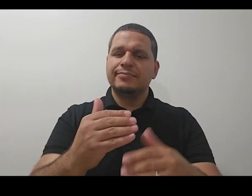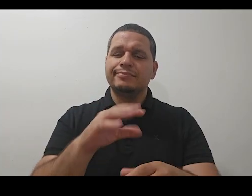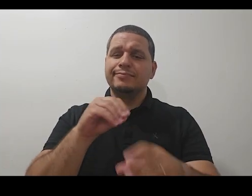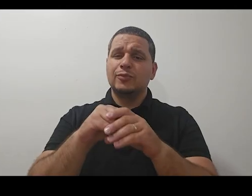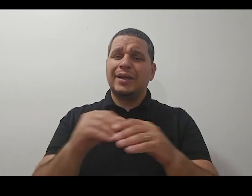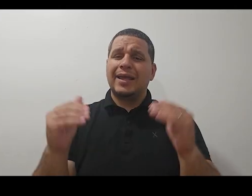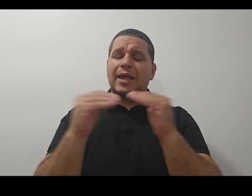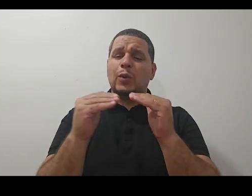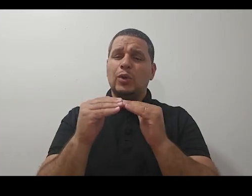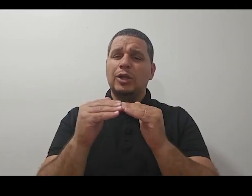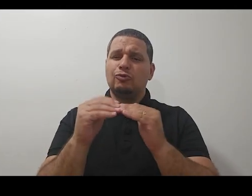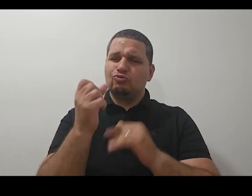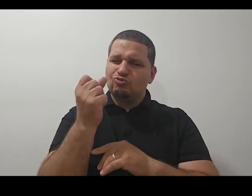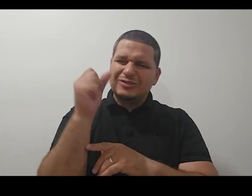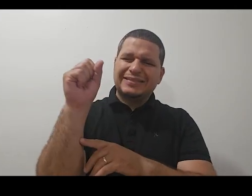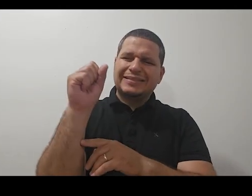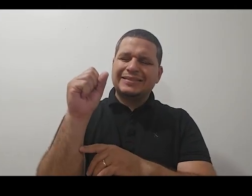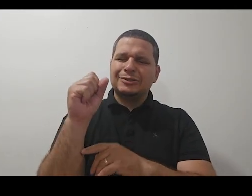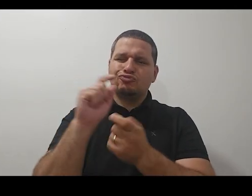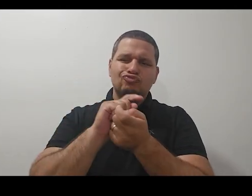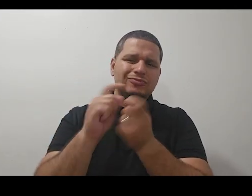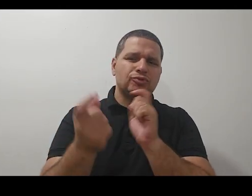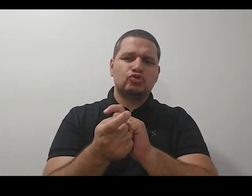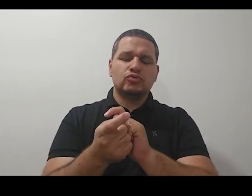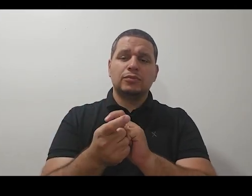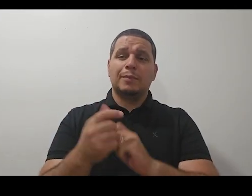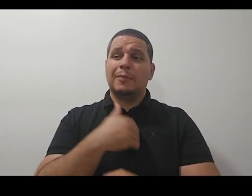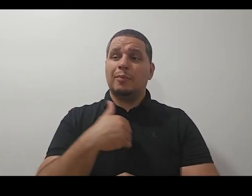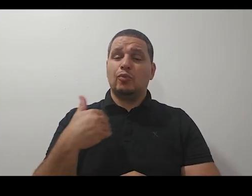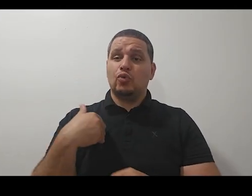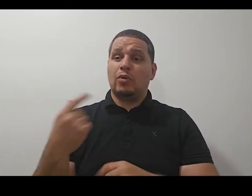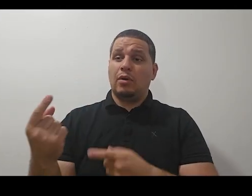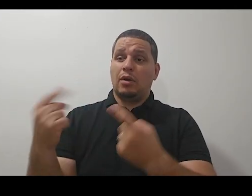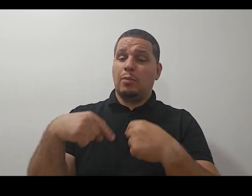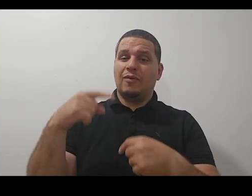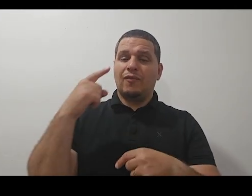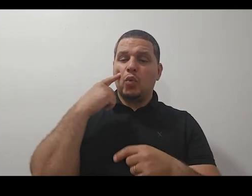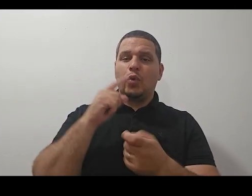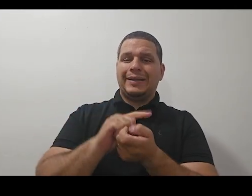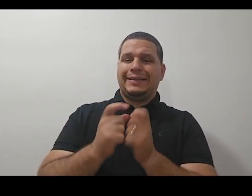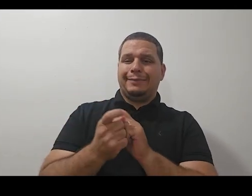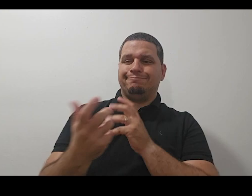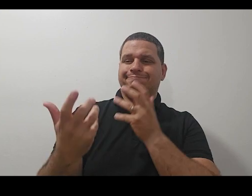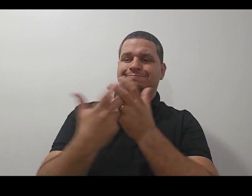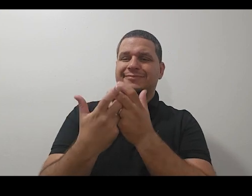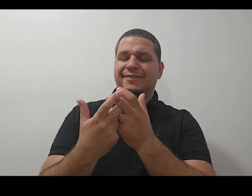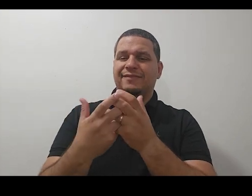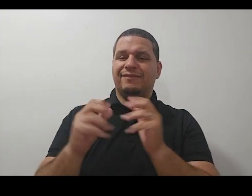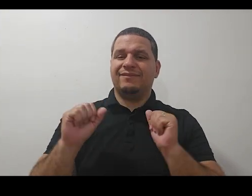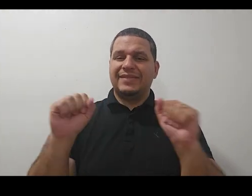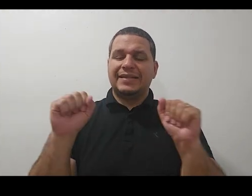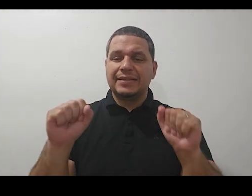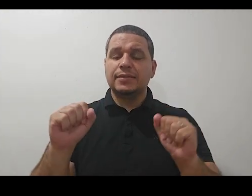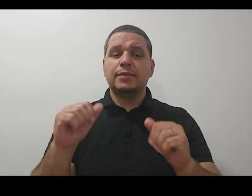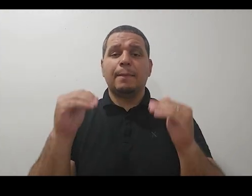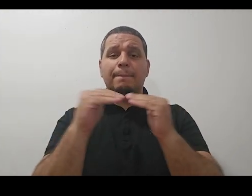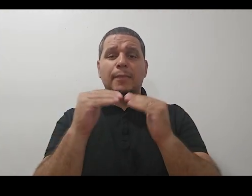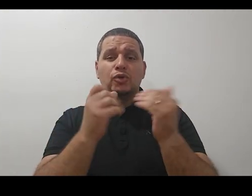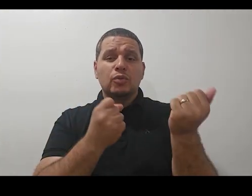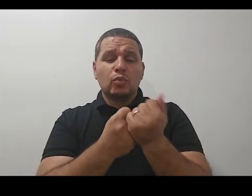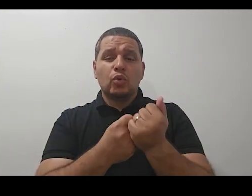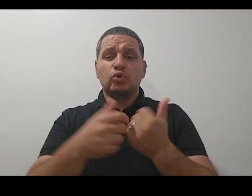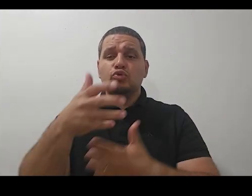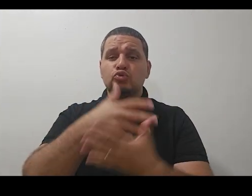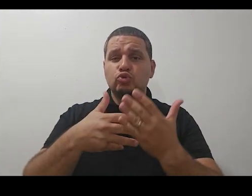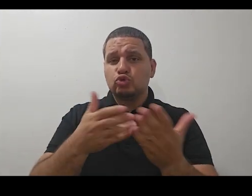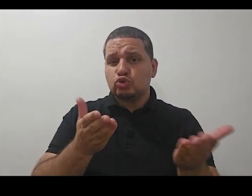equity, resilience, and transformation. Our members come here for adaptive fitness, personal training, peer support, and